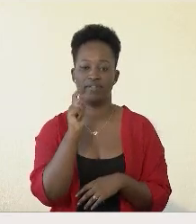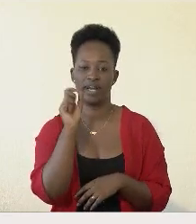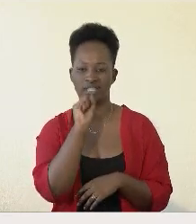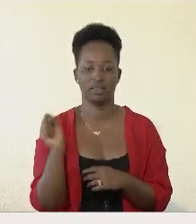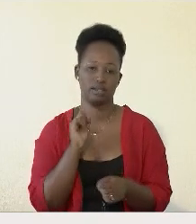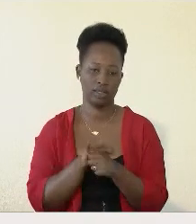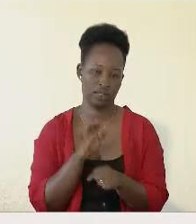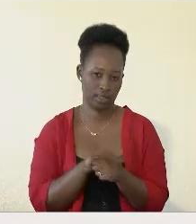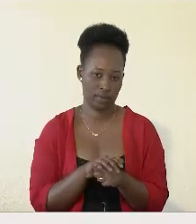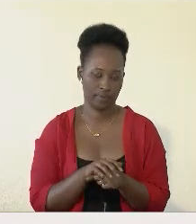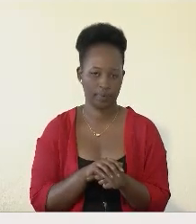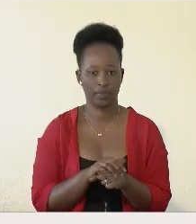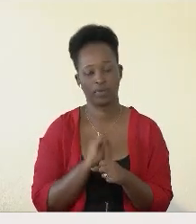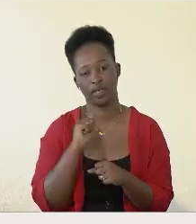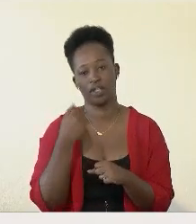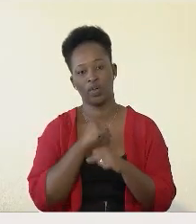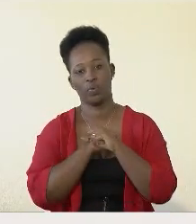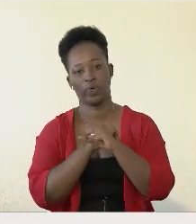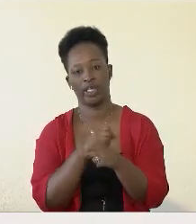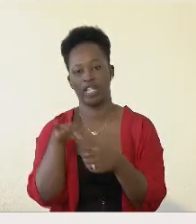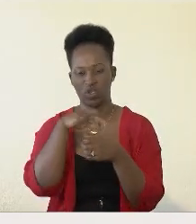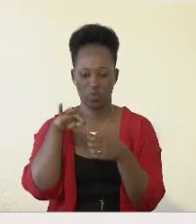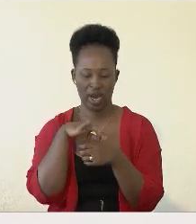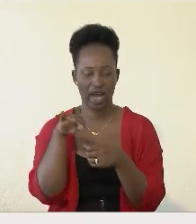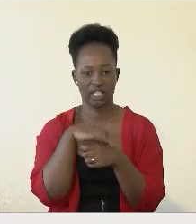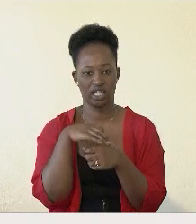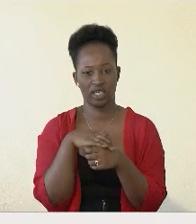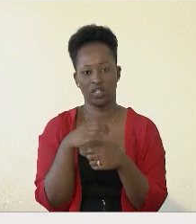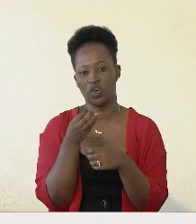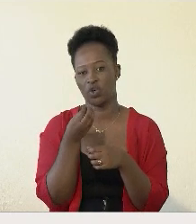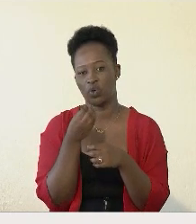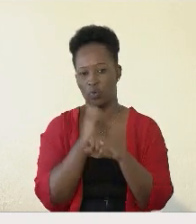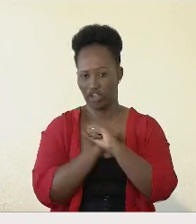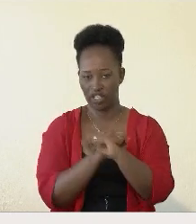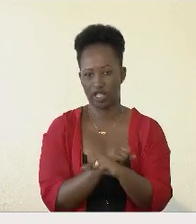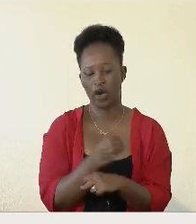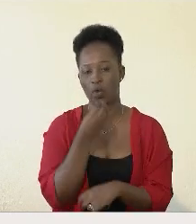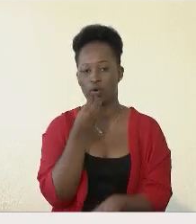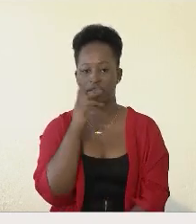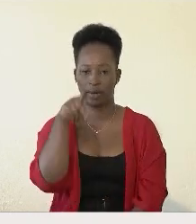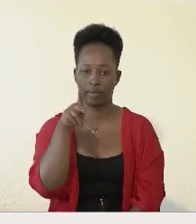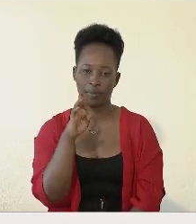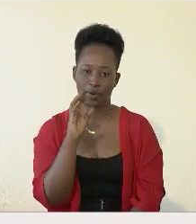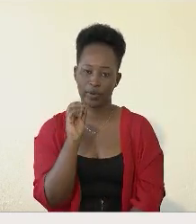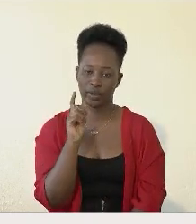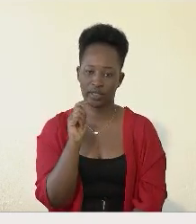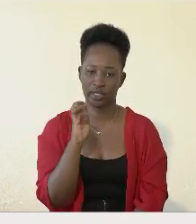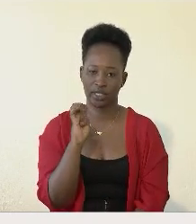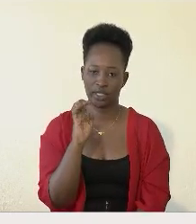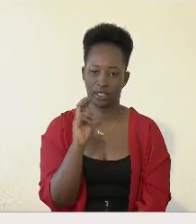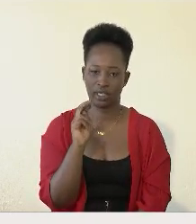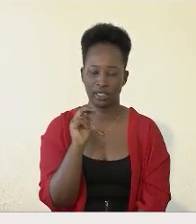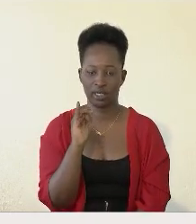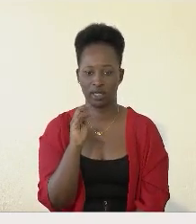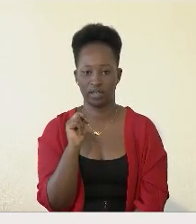fats. The last one is avoiding simple sugars, eating protein sources, getting vegetable